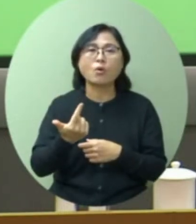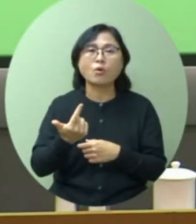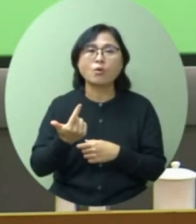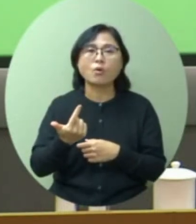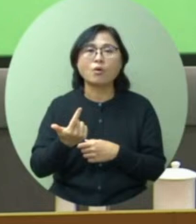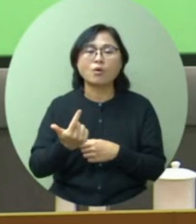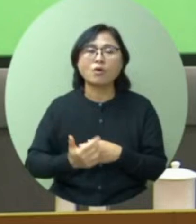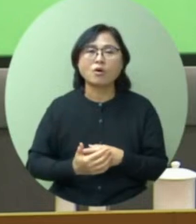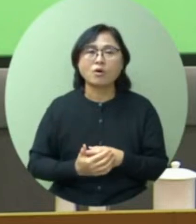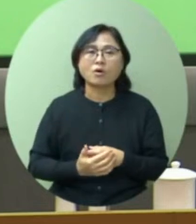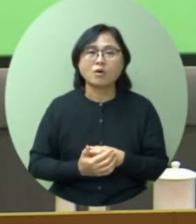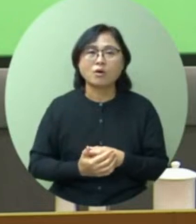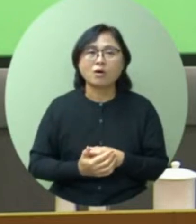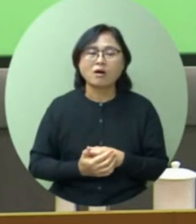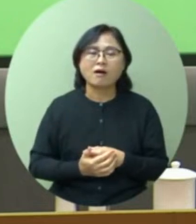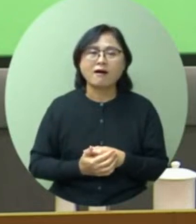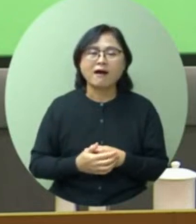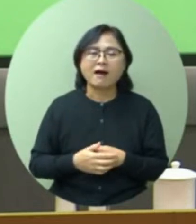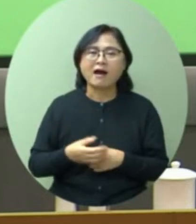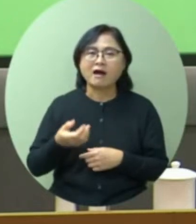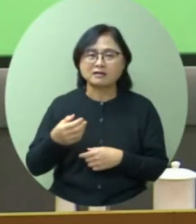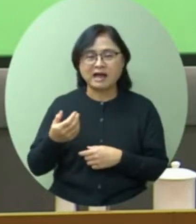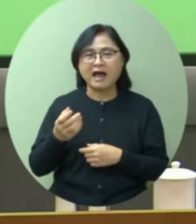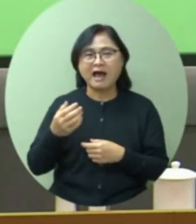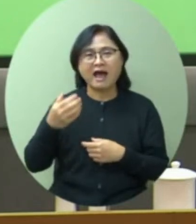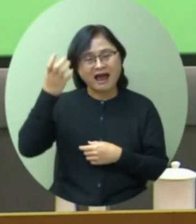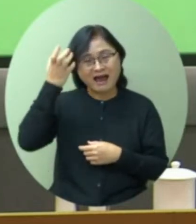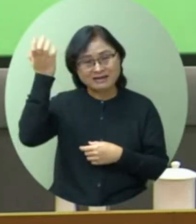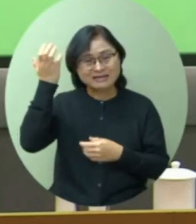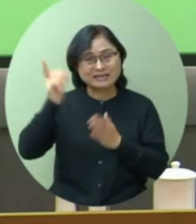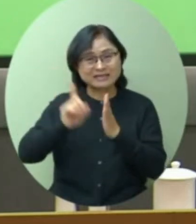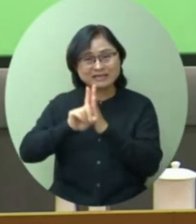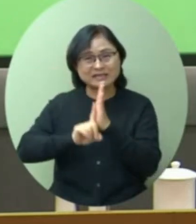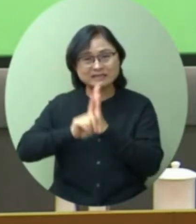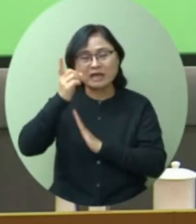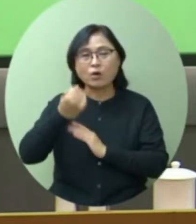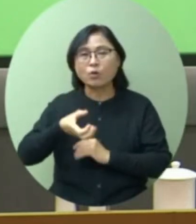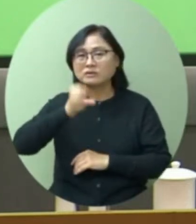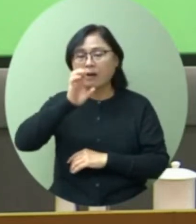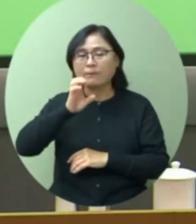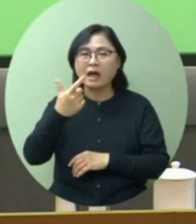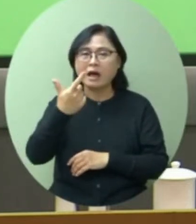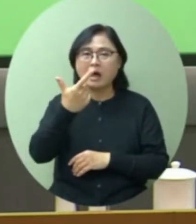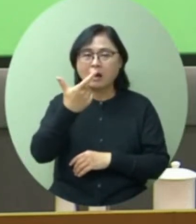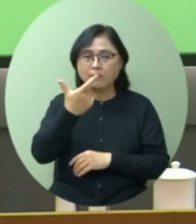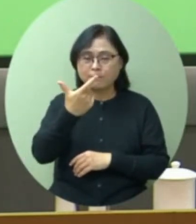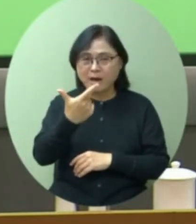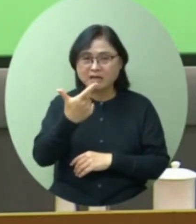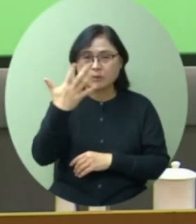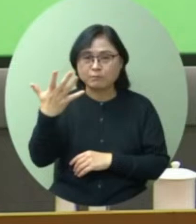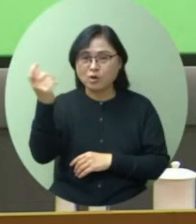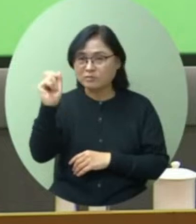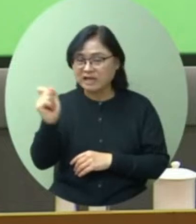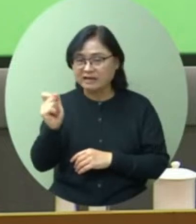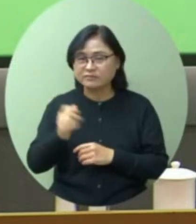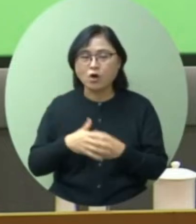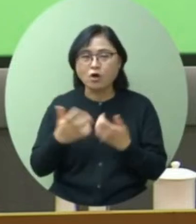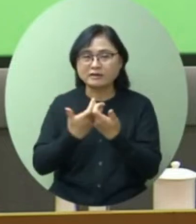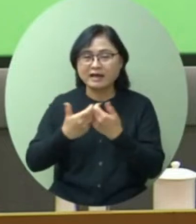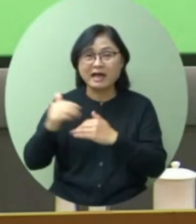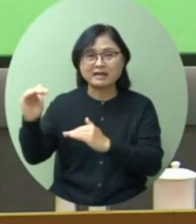those that are under the price of $200. This account for about 85% of the